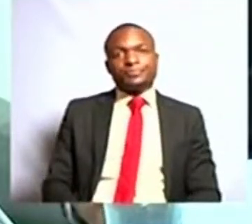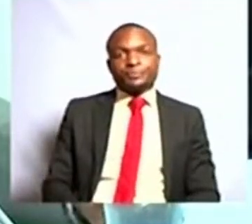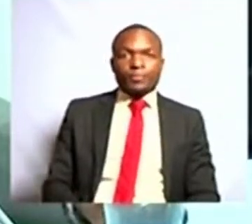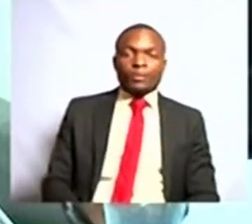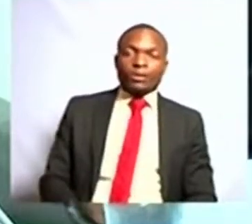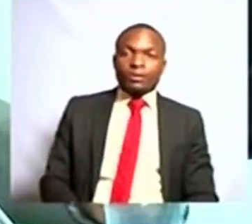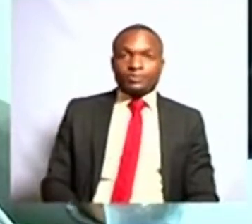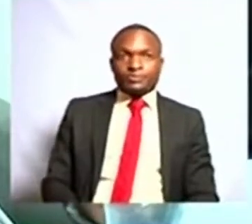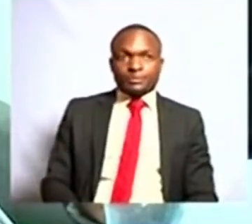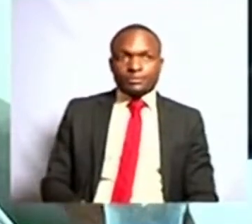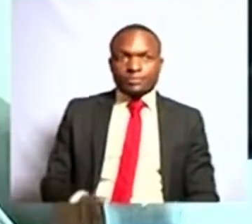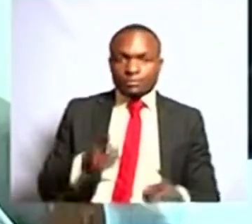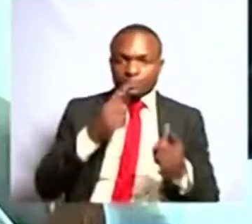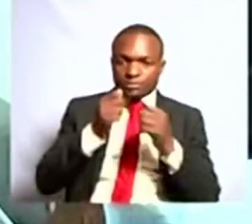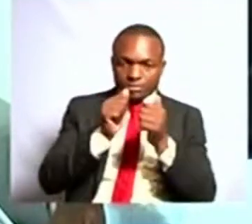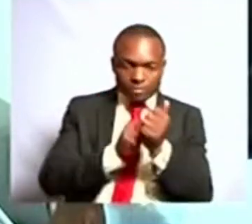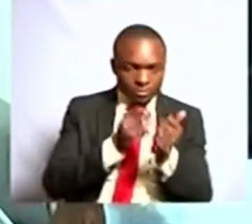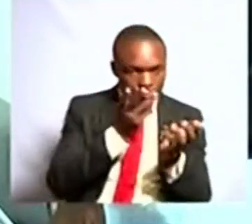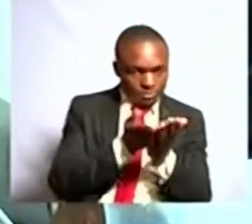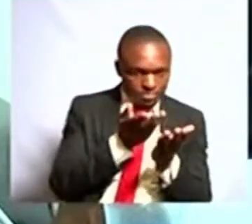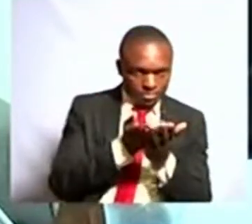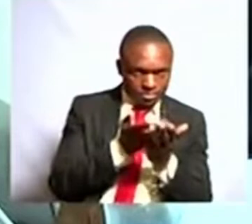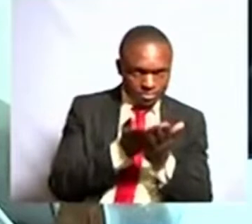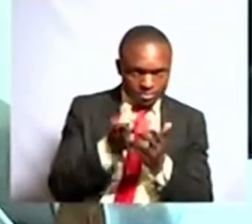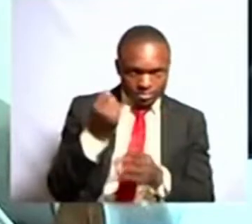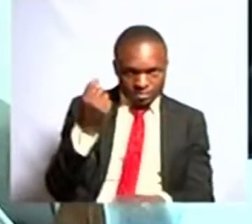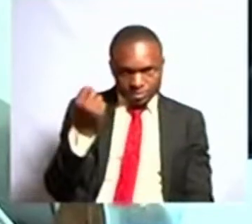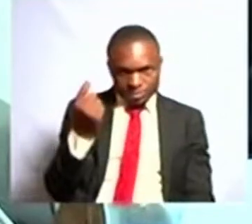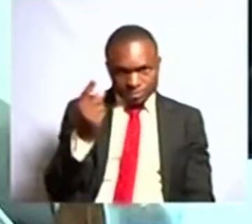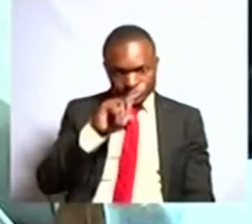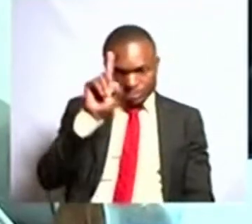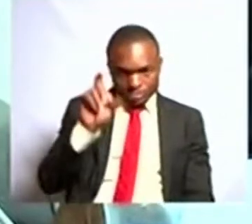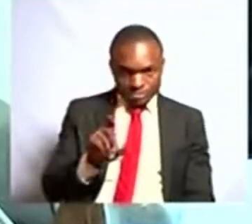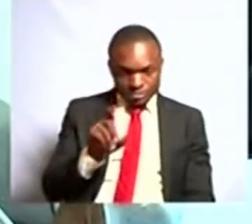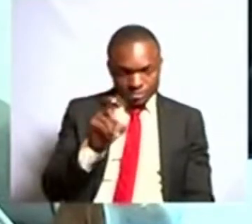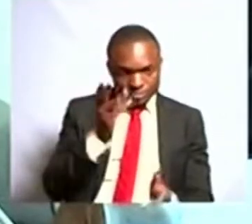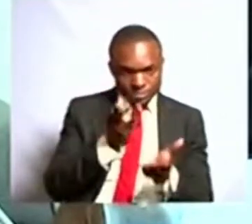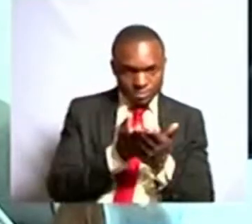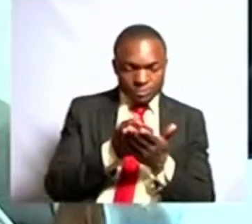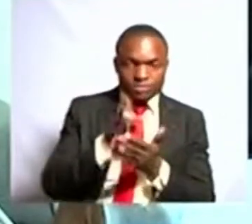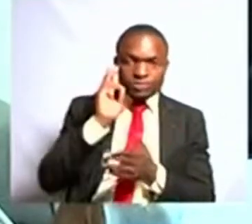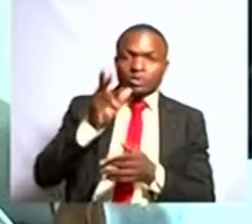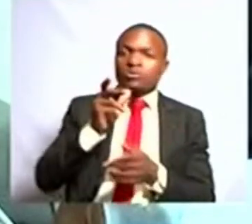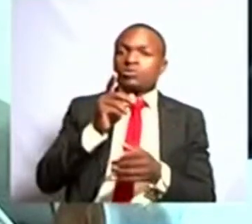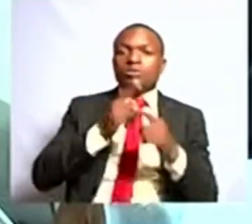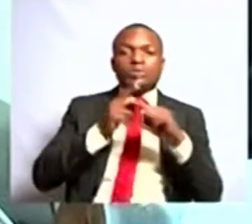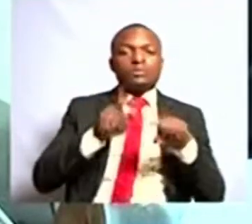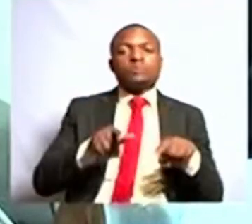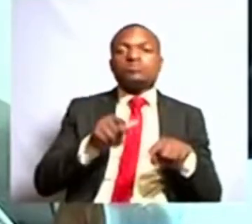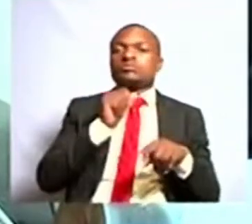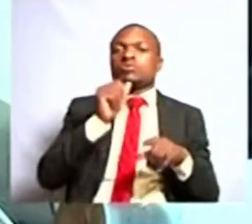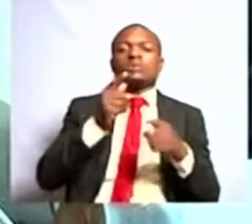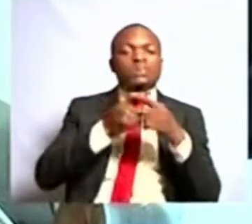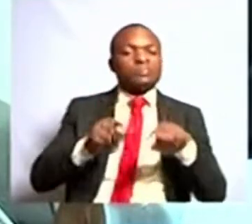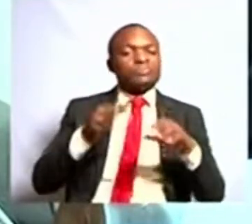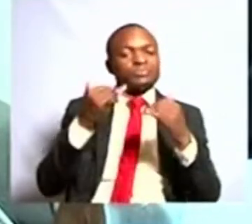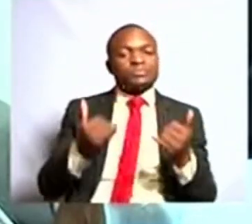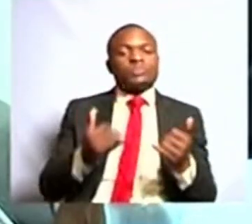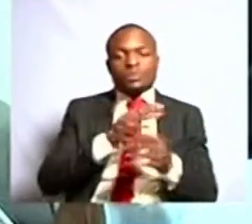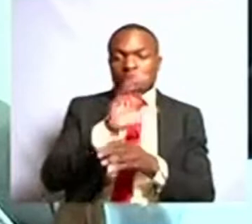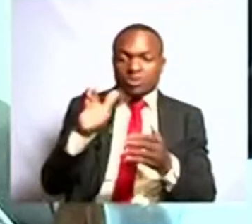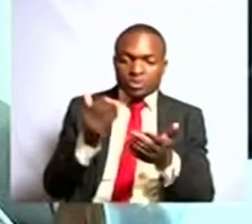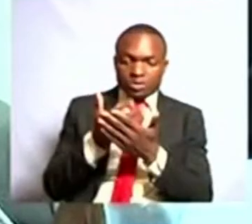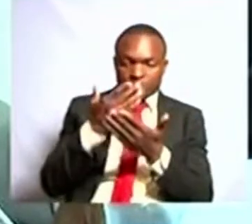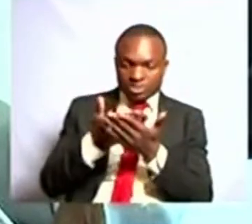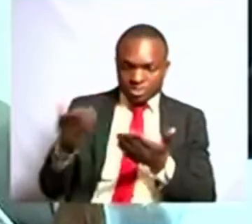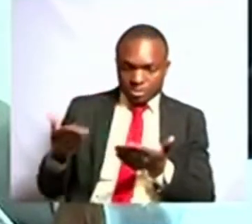okay, I think you are referring to the request. I get the question. The request will not happen now because all the